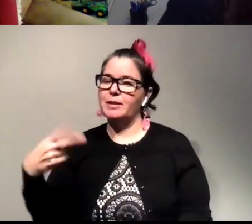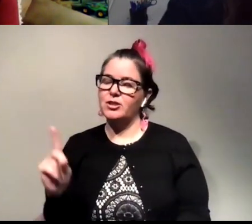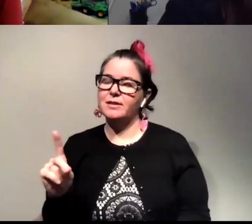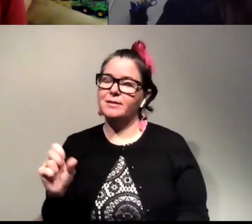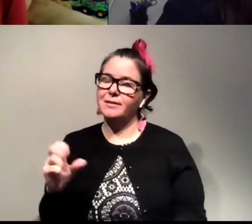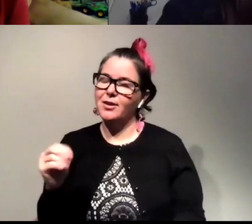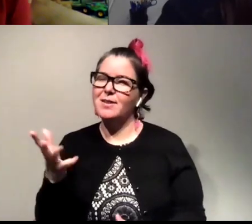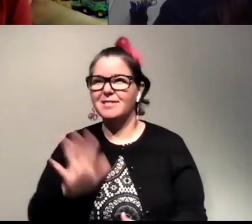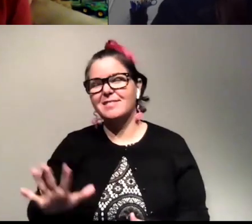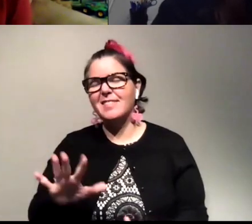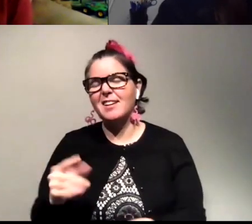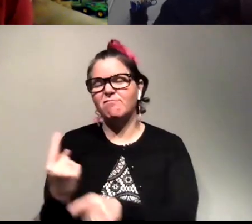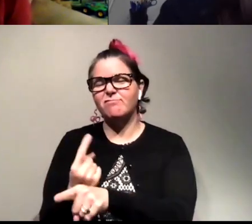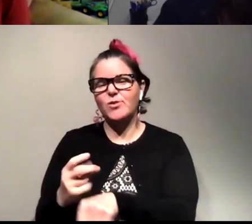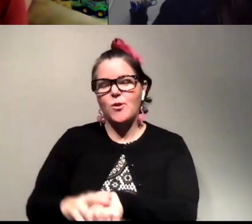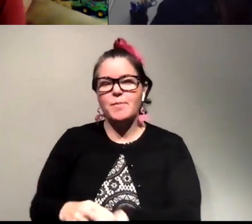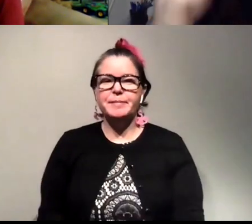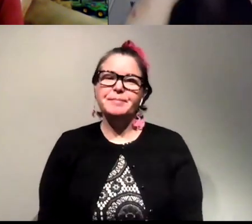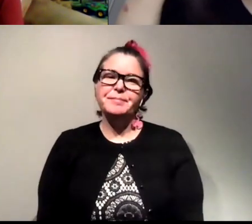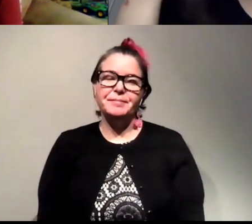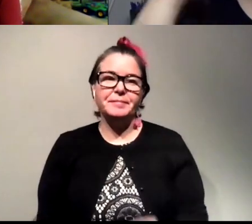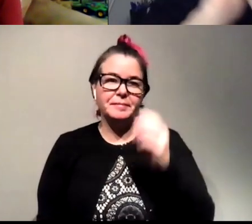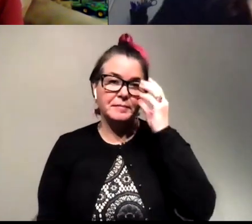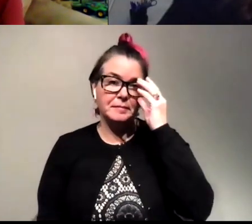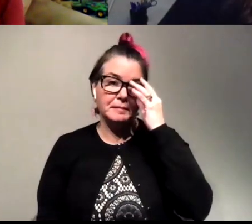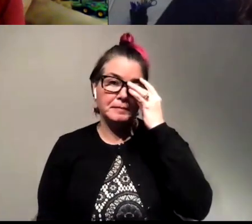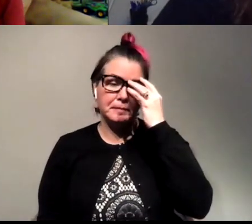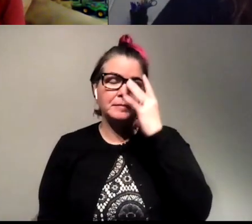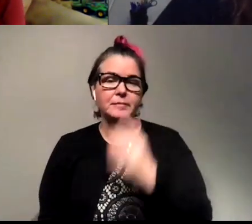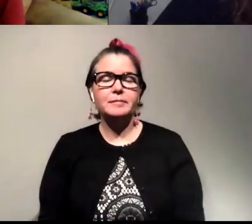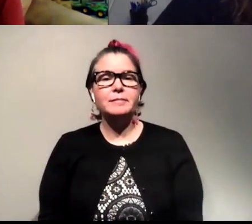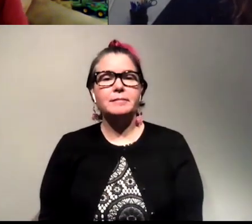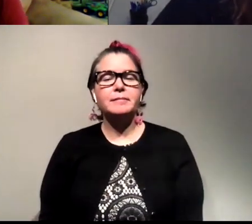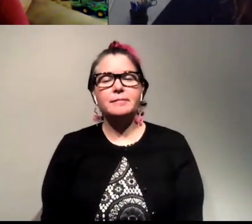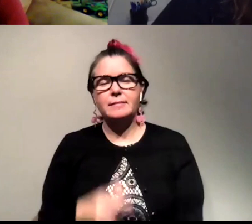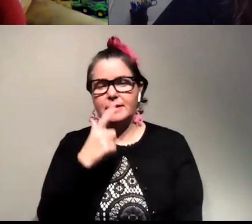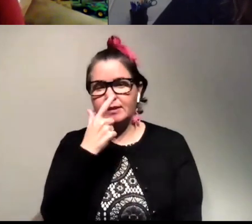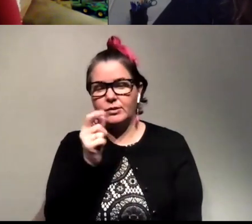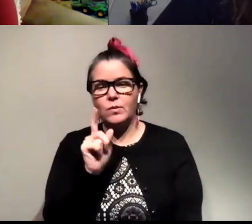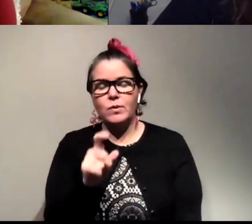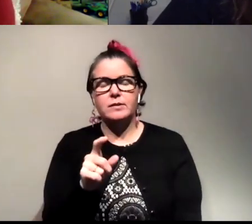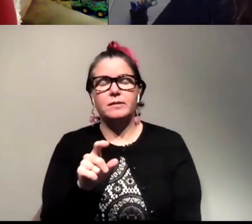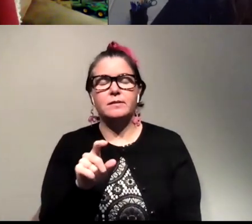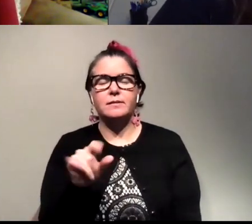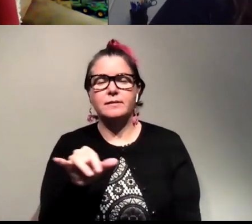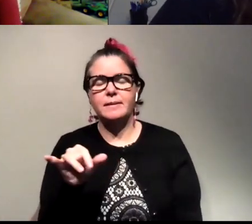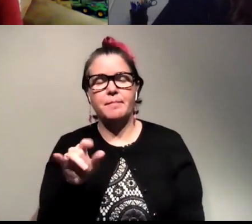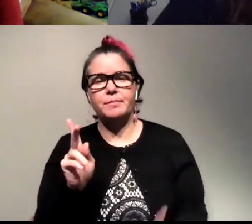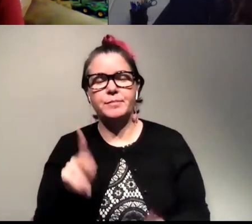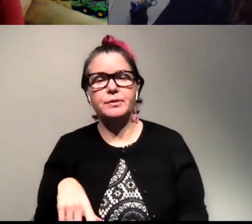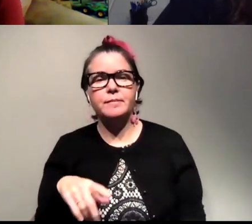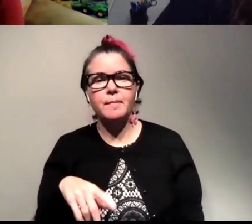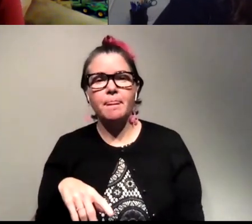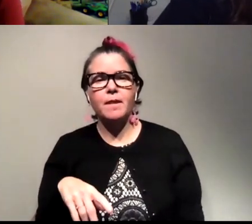takes about that long Yeah. for almost everybody. Yep. Here's an interesting question, also from Wintana. Why are some people